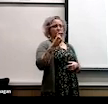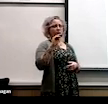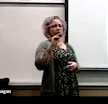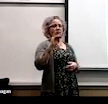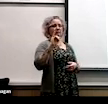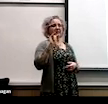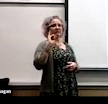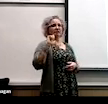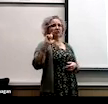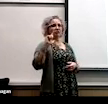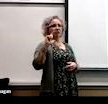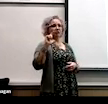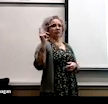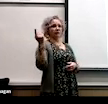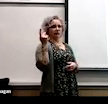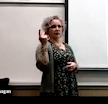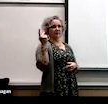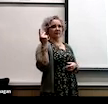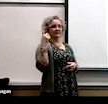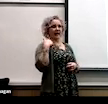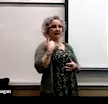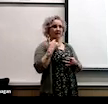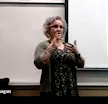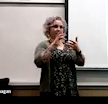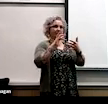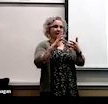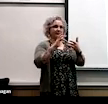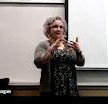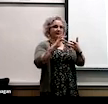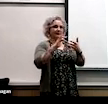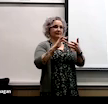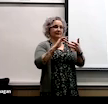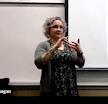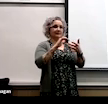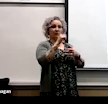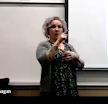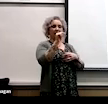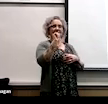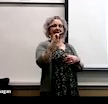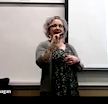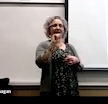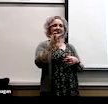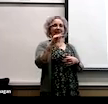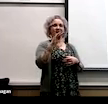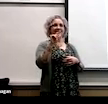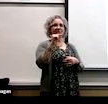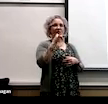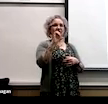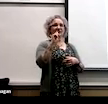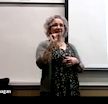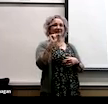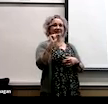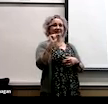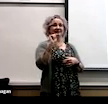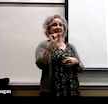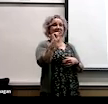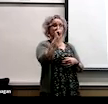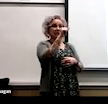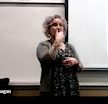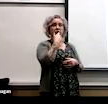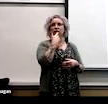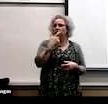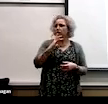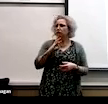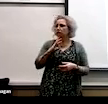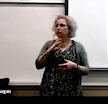actually talking with an anesthetist who again really surprised me because he was really willing to sort of see how can we make that work, what do we have to do, what changes need to be put in place. Yeah. And so it's